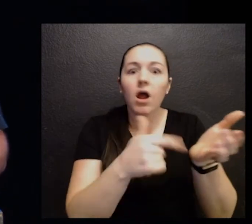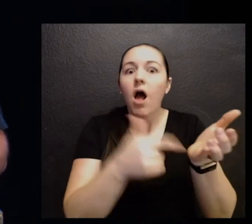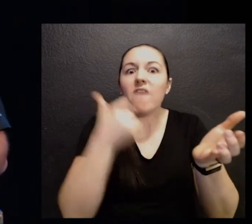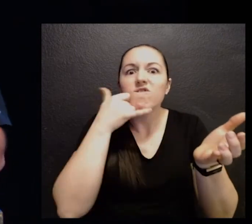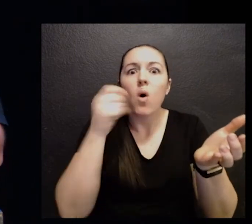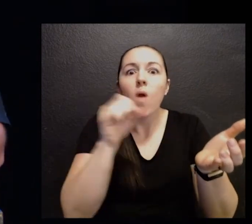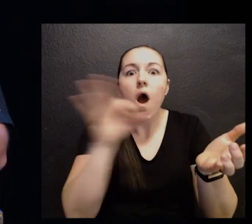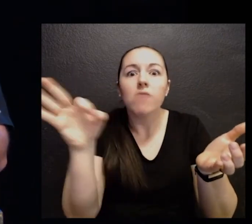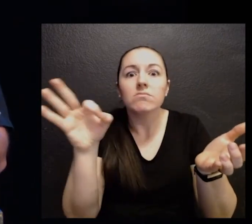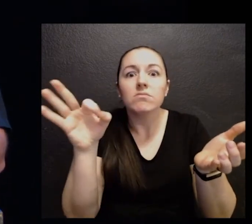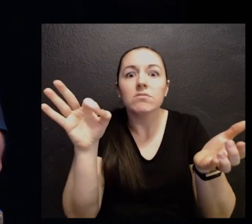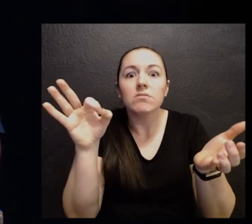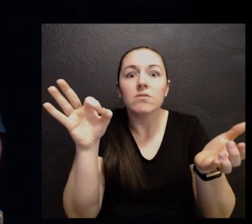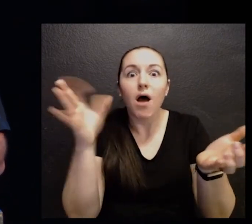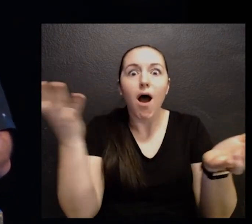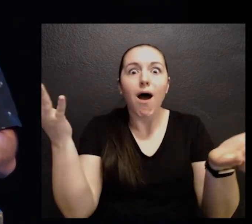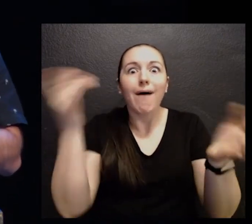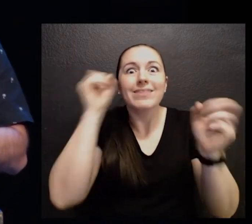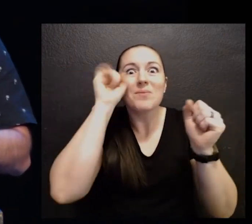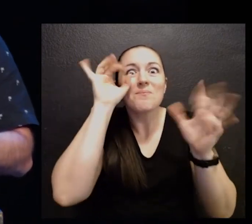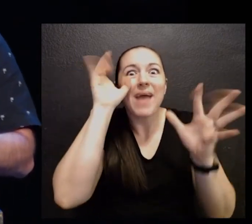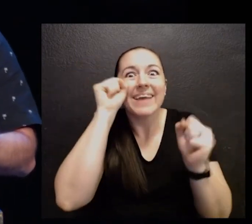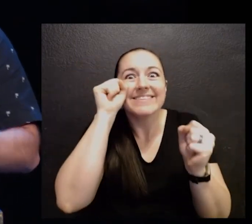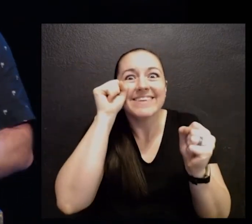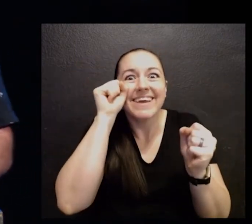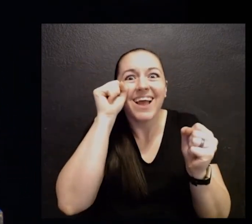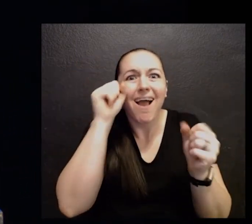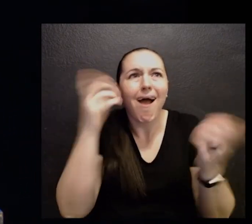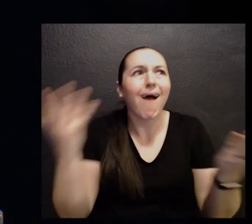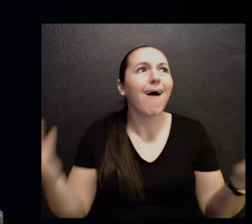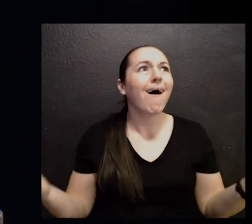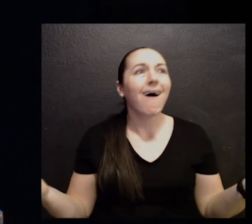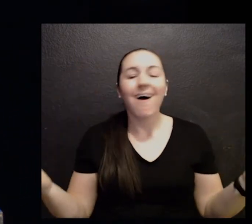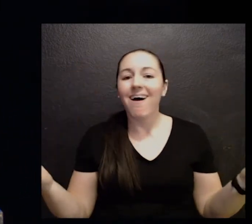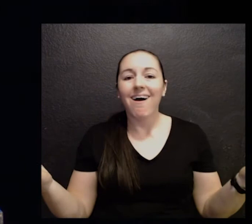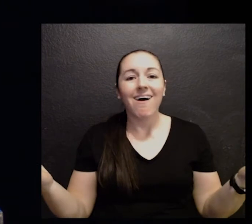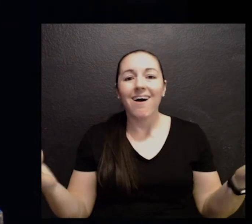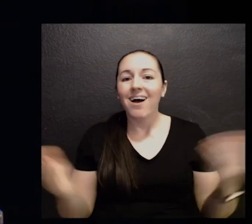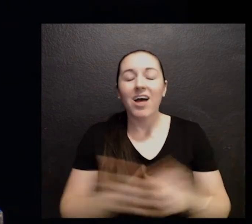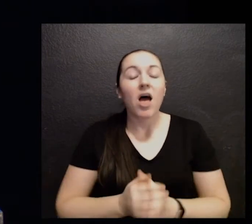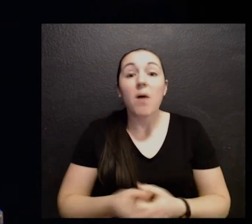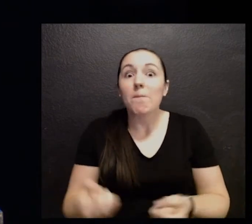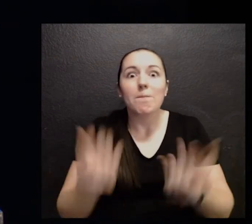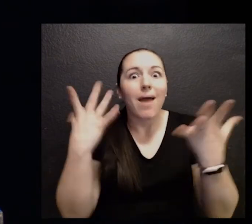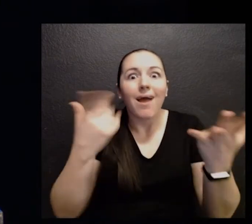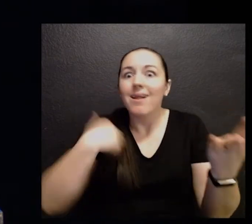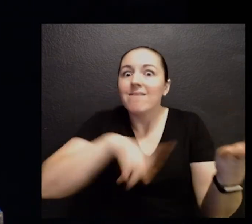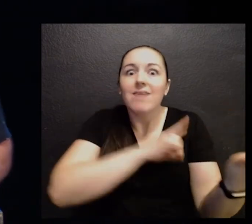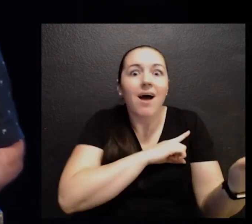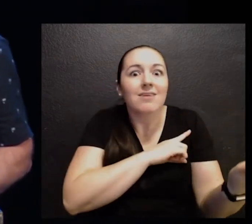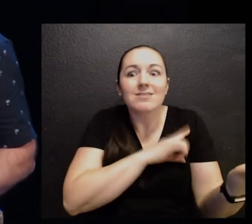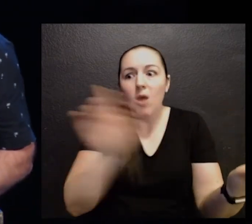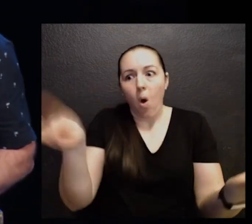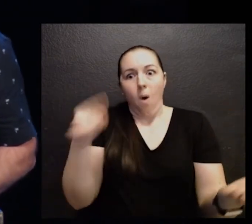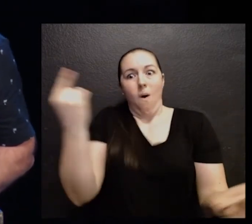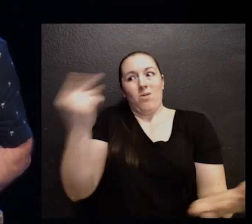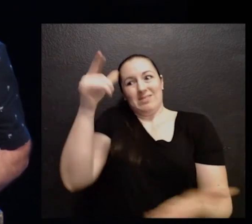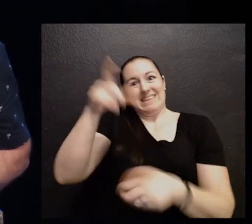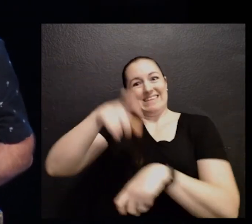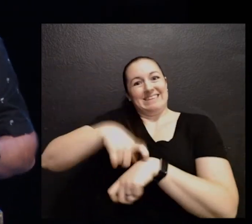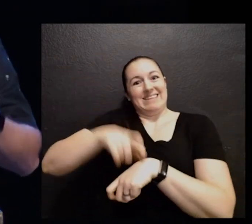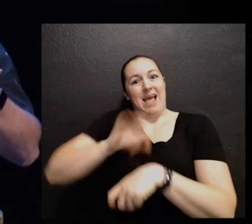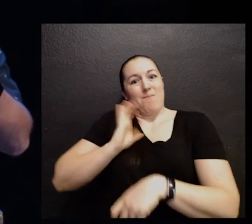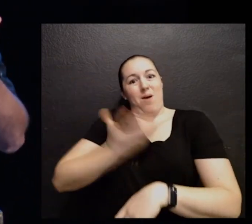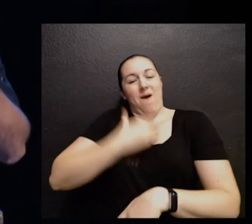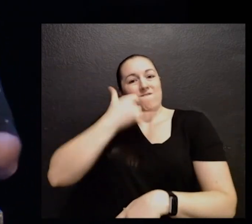off. It's amazing. But for so many of us, the only time our phone is